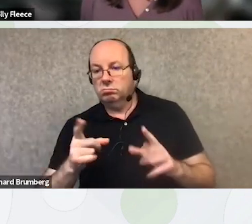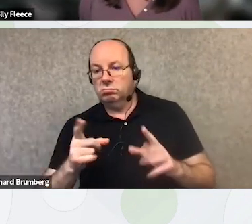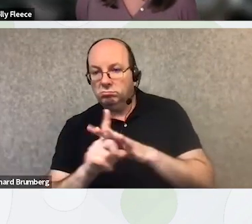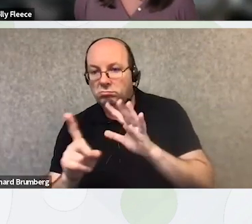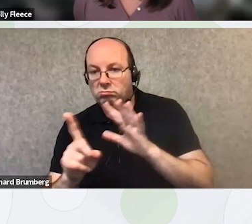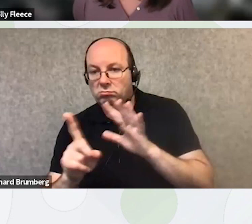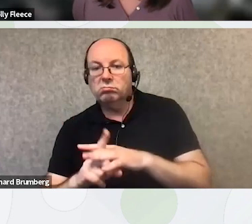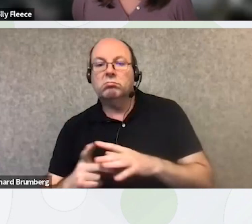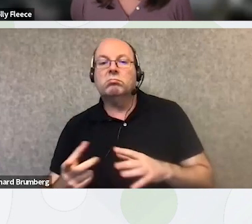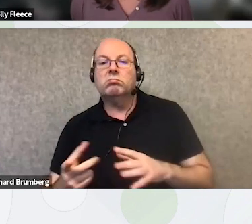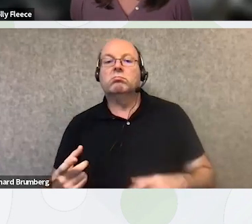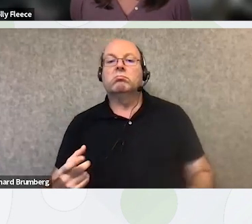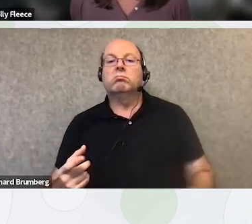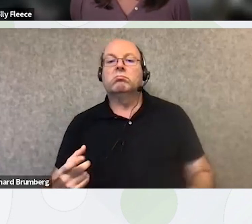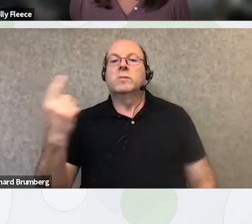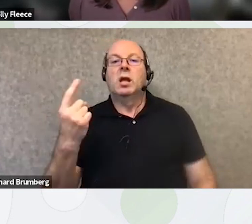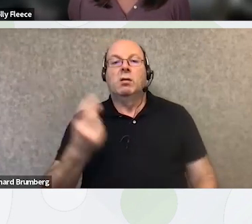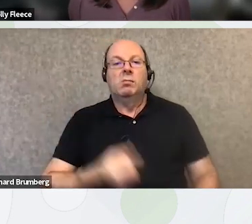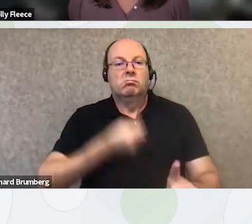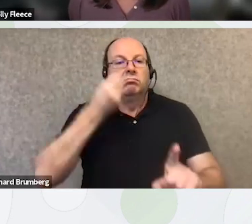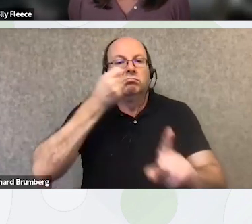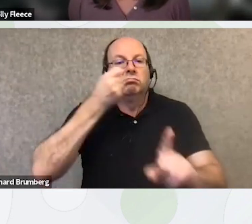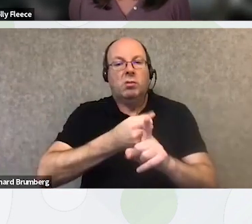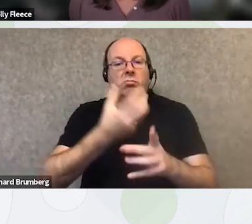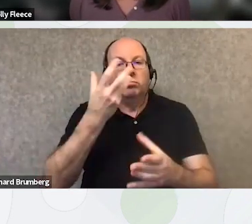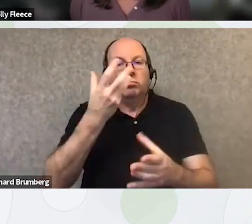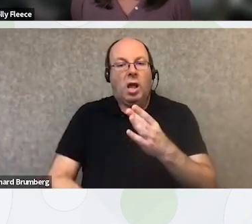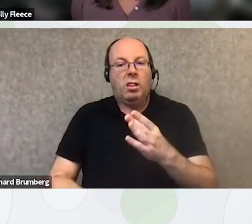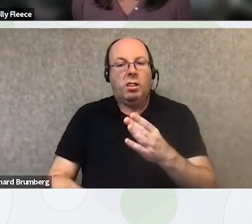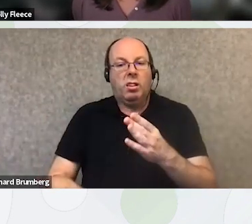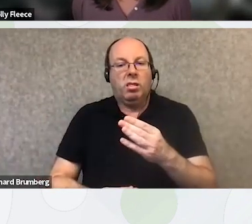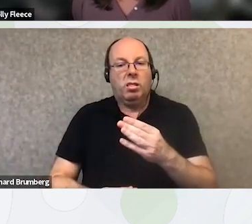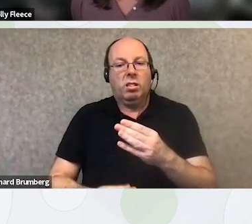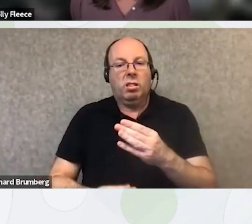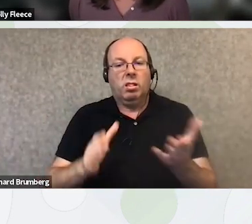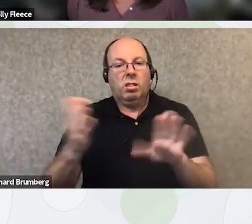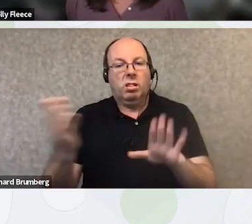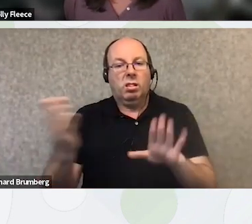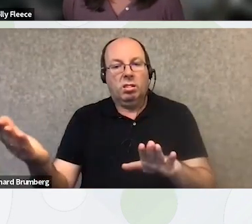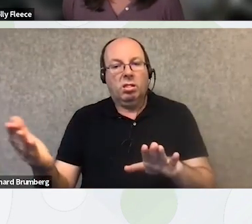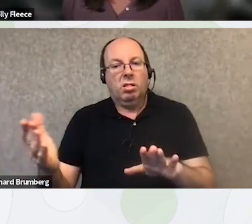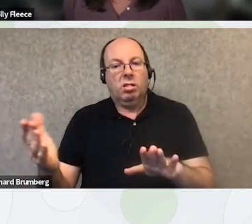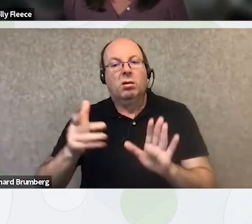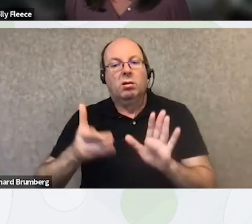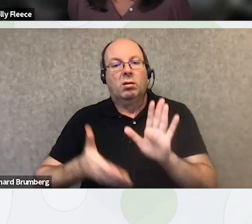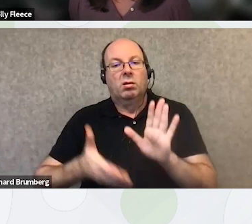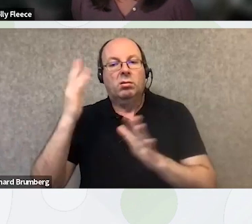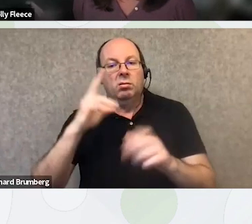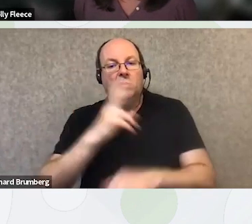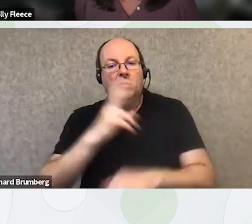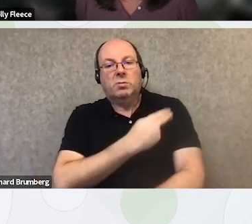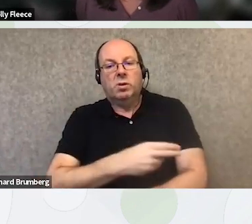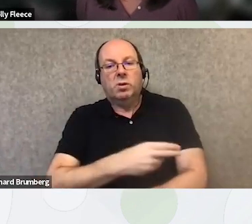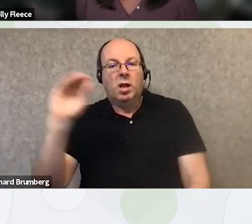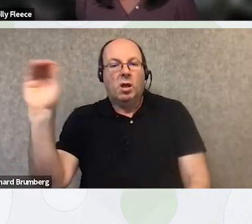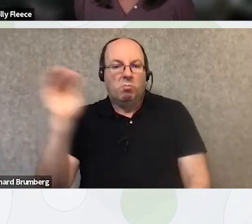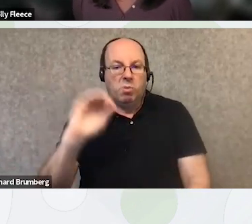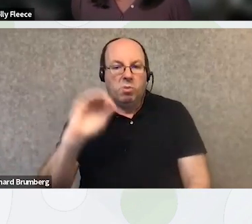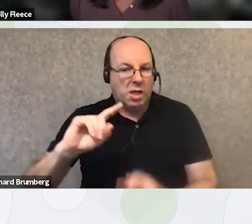events resulting in death or life-threatening conditions, hospitalizations, et cetera, so very low.